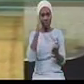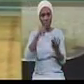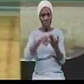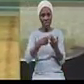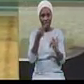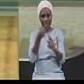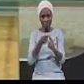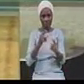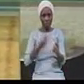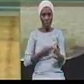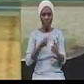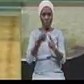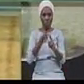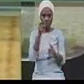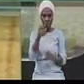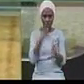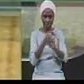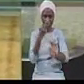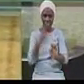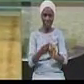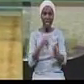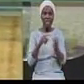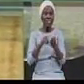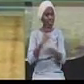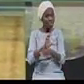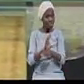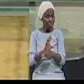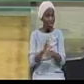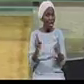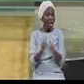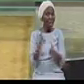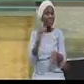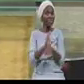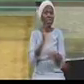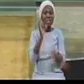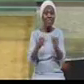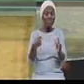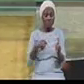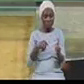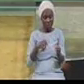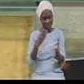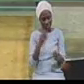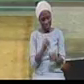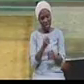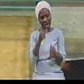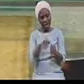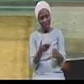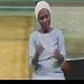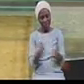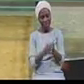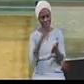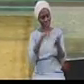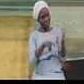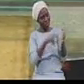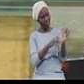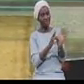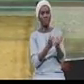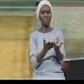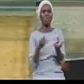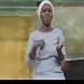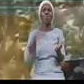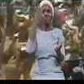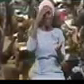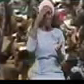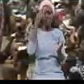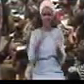This church as a church, if we take everything we've read in the scriptures, we know the scriptures. This is deep and live. What kind